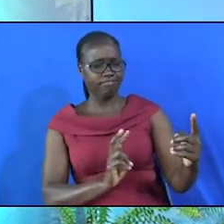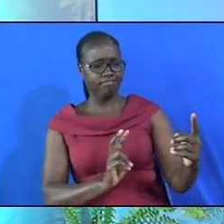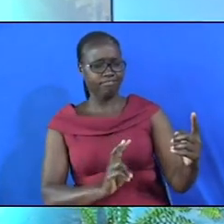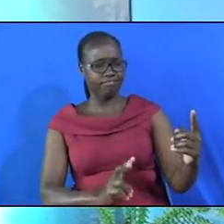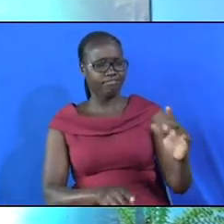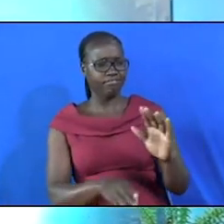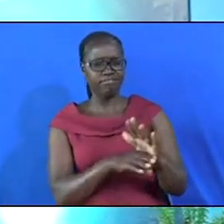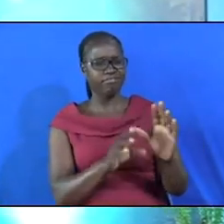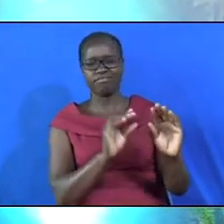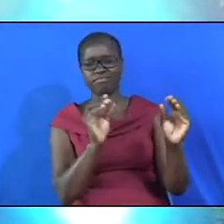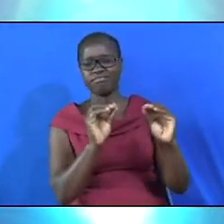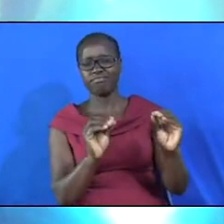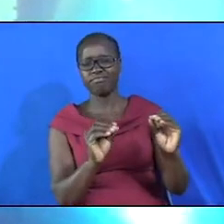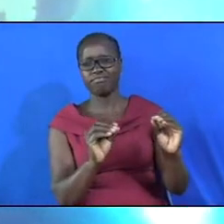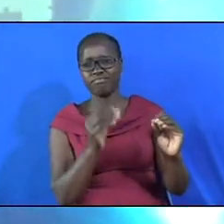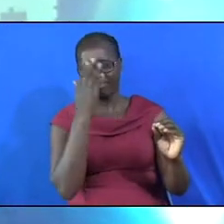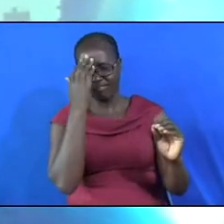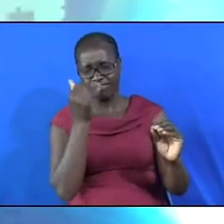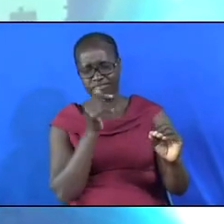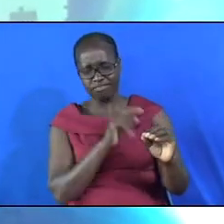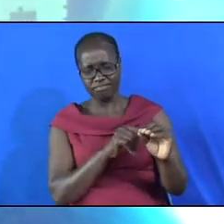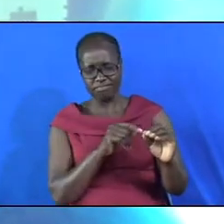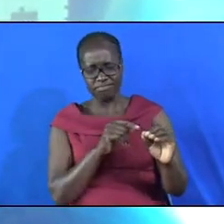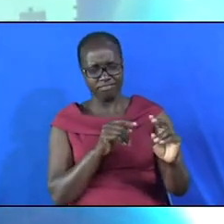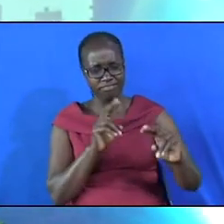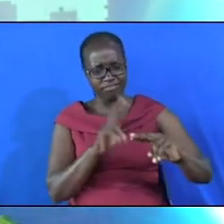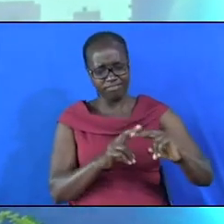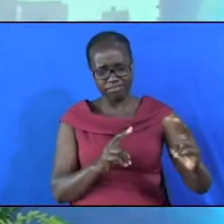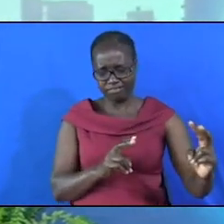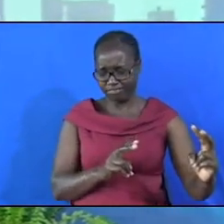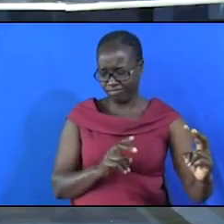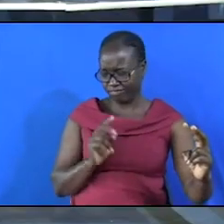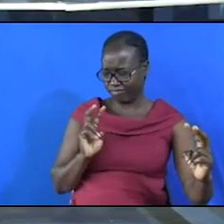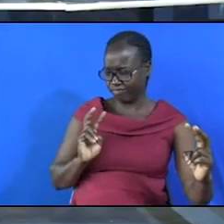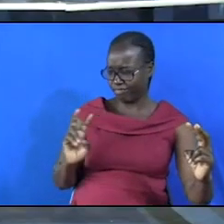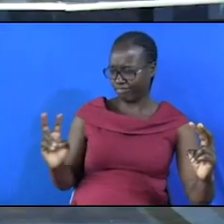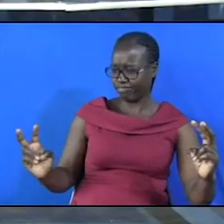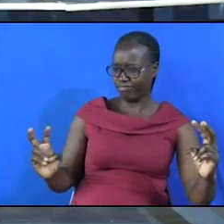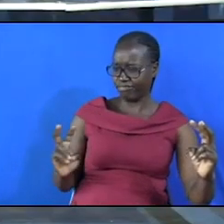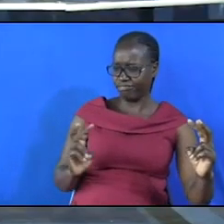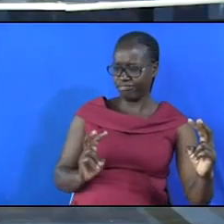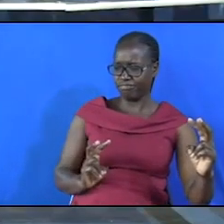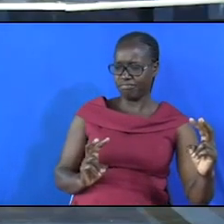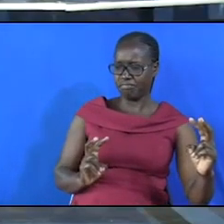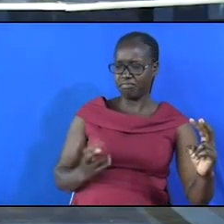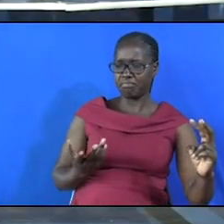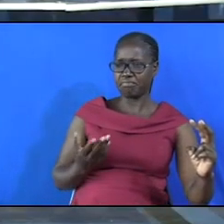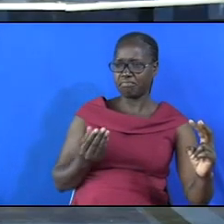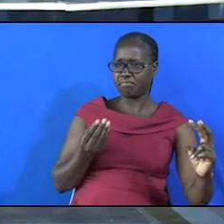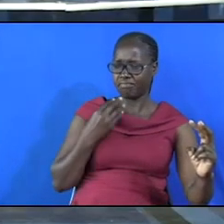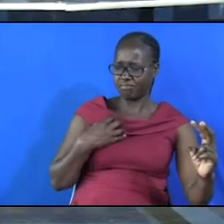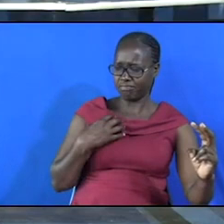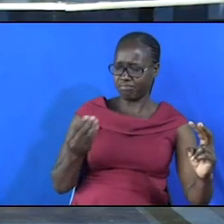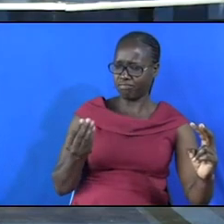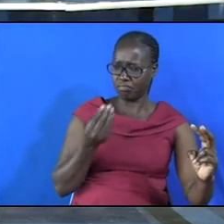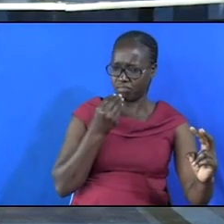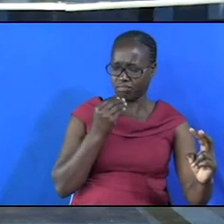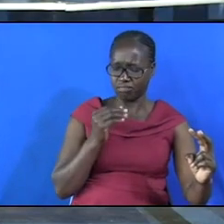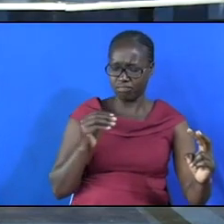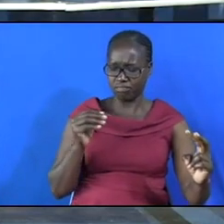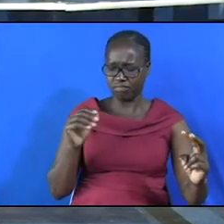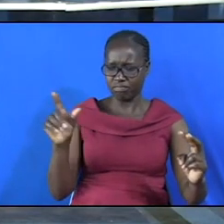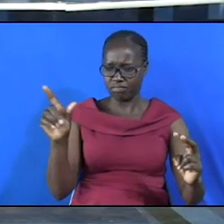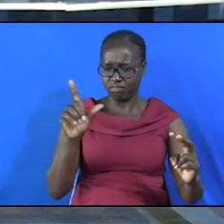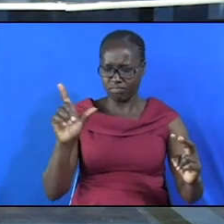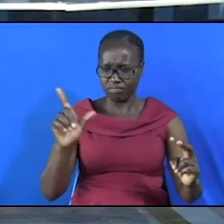him out. Why? Because when this man sat somewhere else, as the king, as the rich man was eating, Lazarus